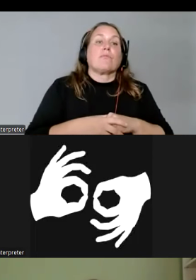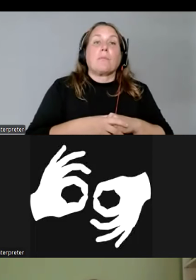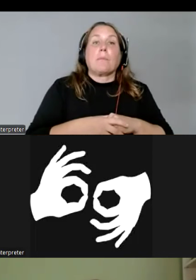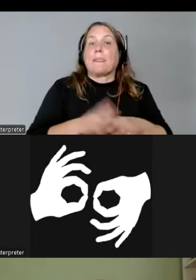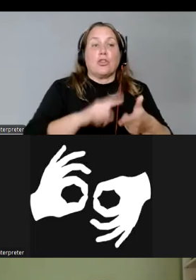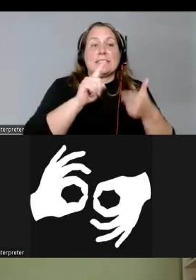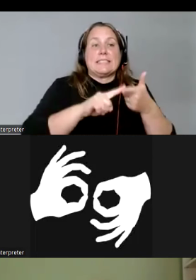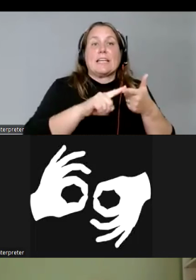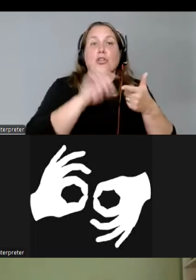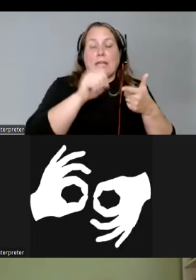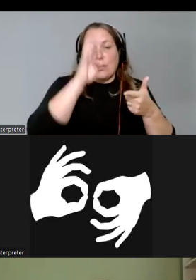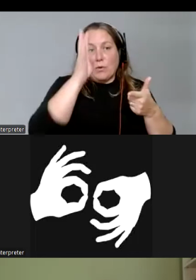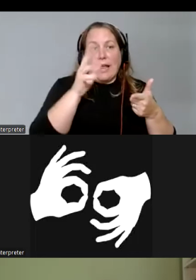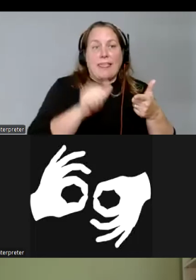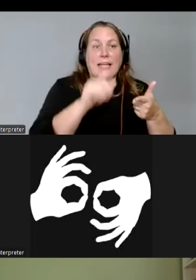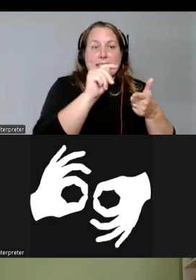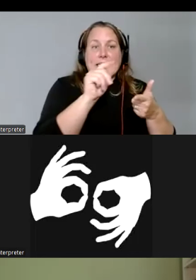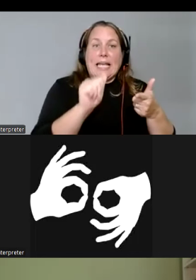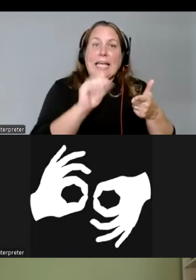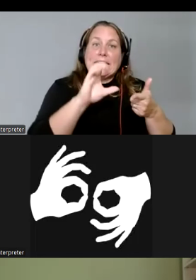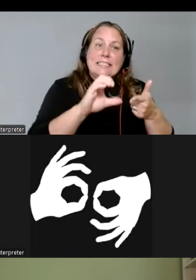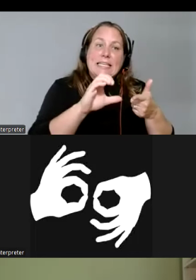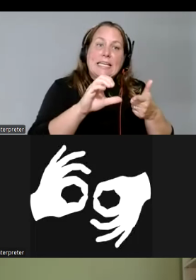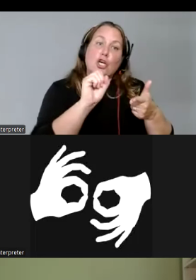Simple account if you don't have one yet.